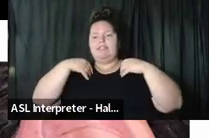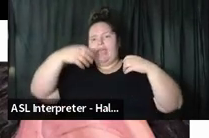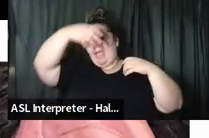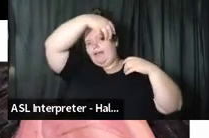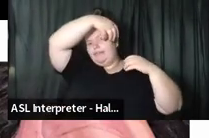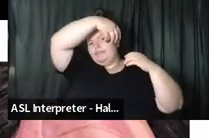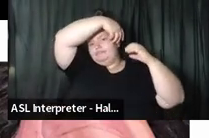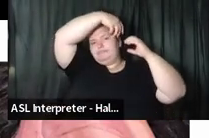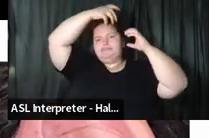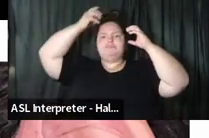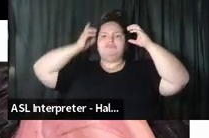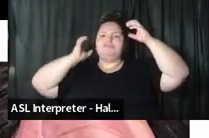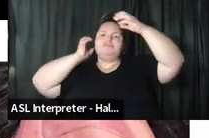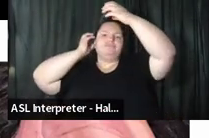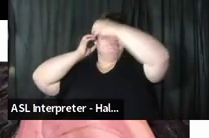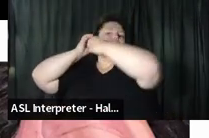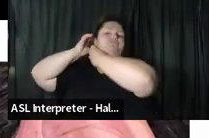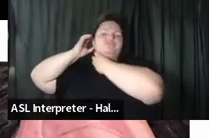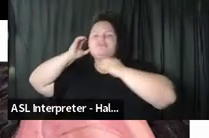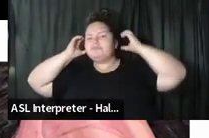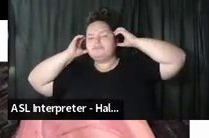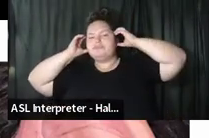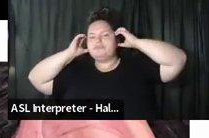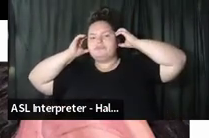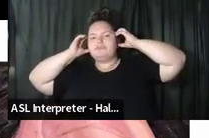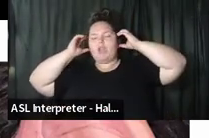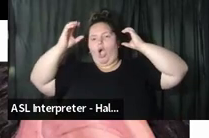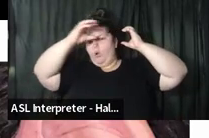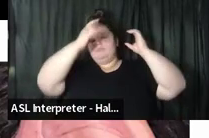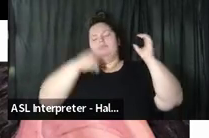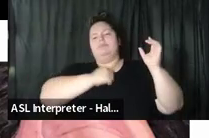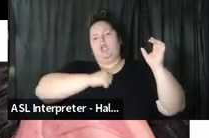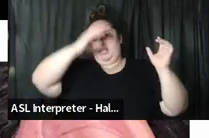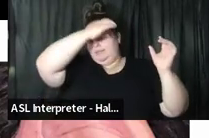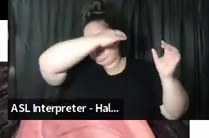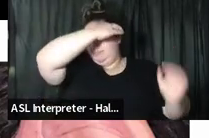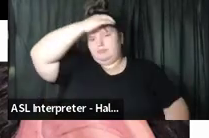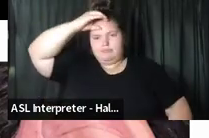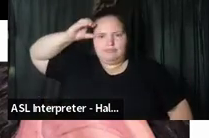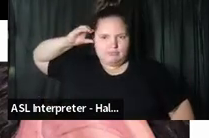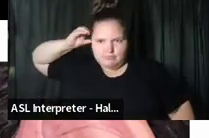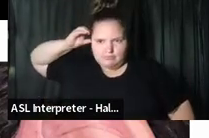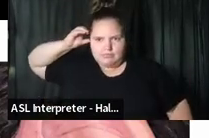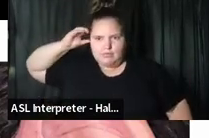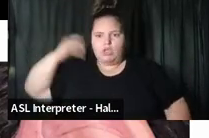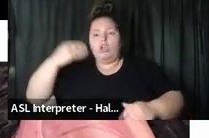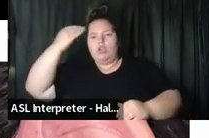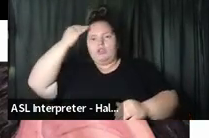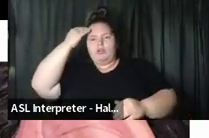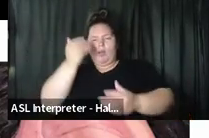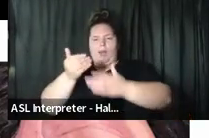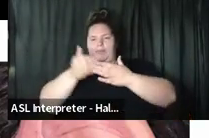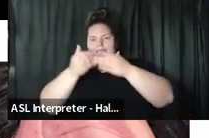of their head, so it goes around their forehead kind of, and it doesn't, like, you know how infants have a soft spot on the top of their